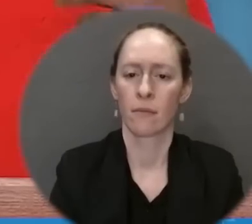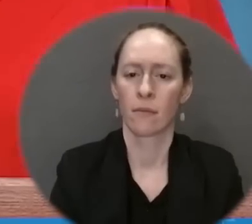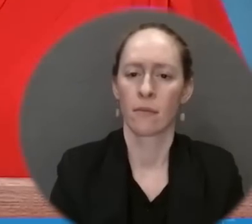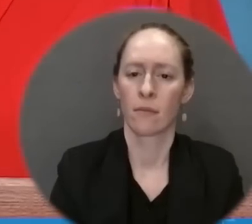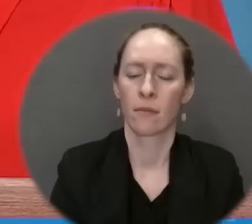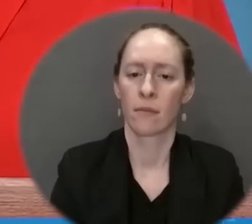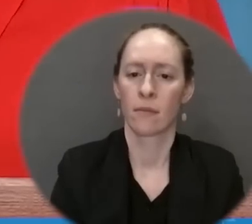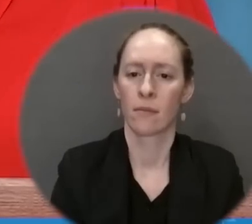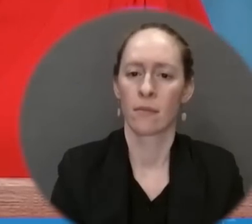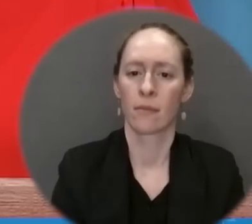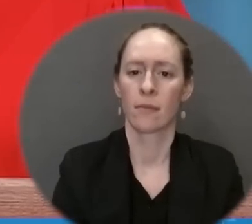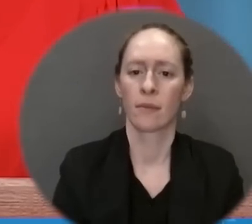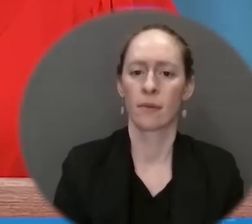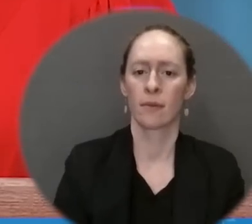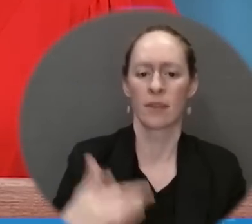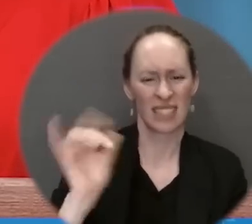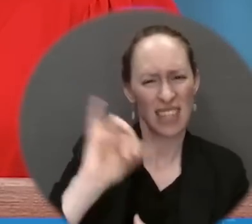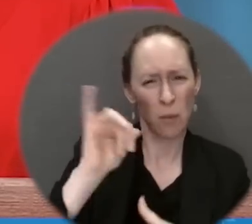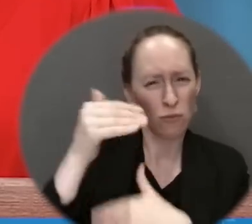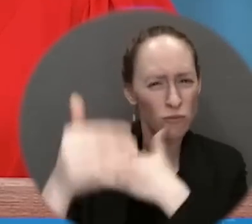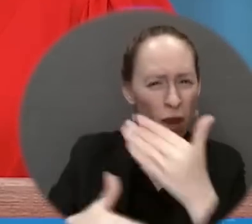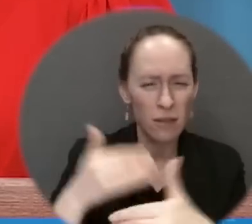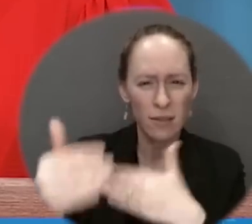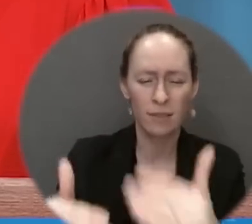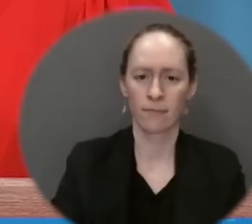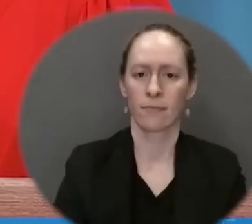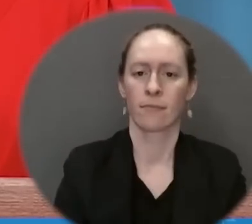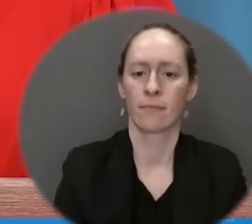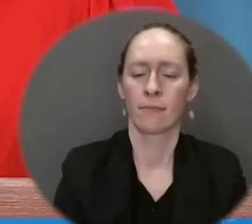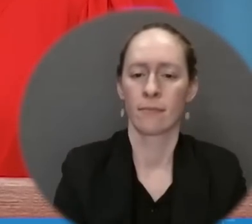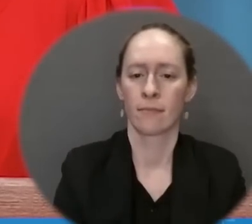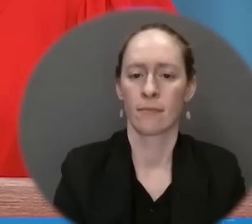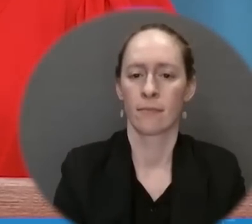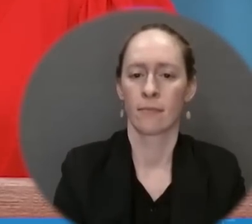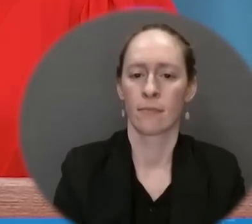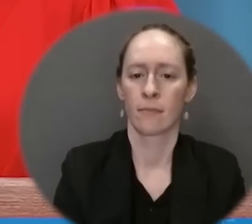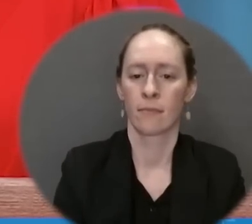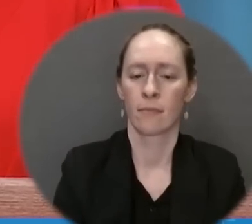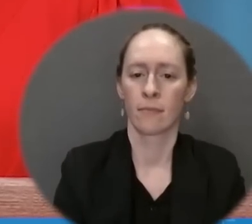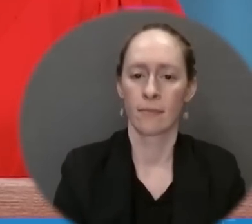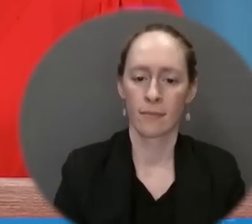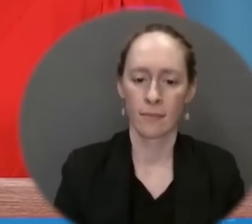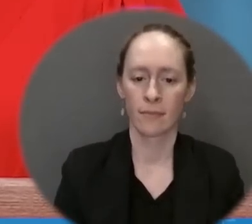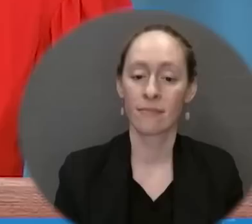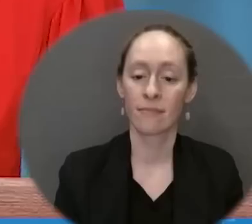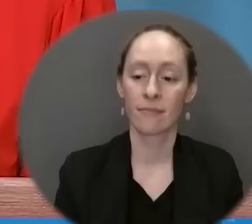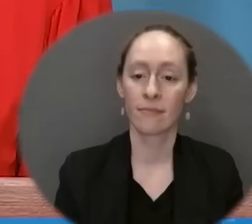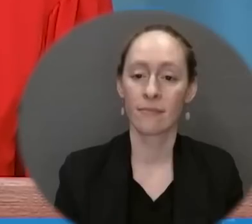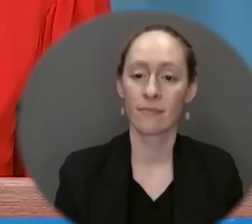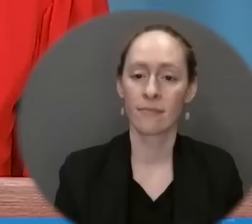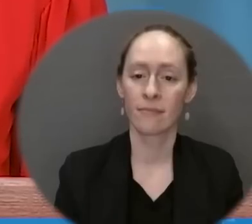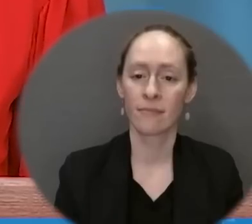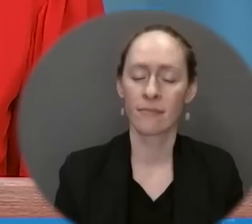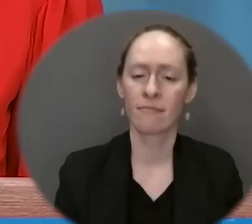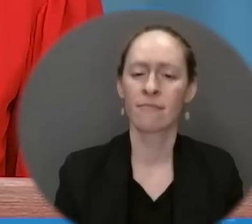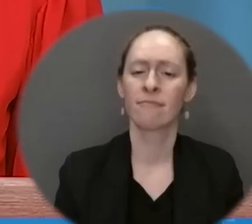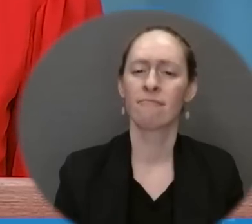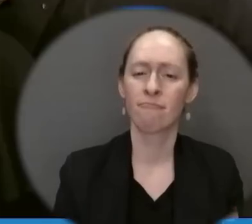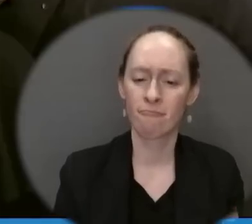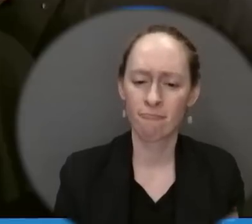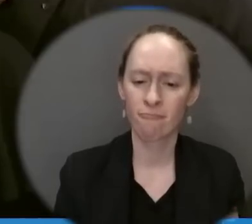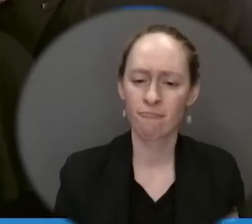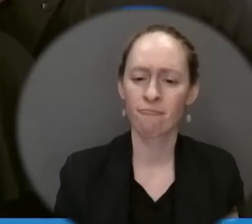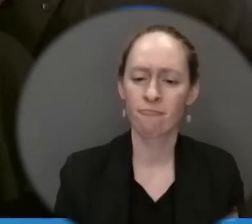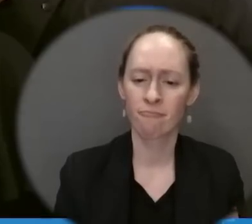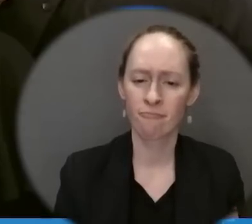I said because there was a process happening that was currently ongoing, and I'll refer you back to my comments that I made. And one more, just because much has been made